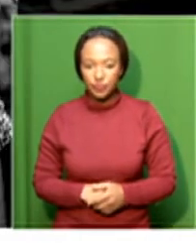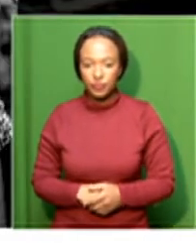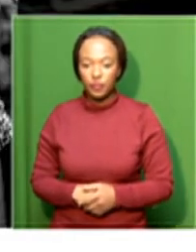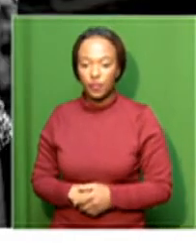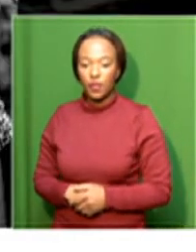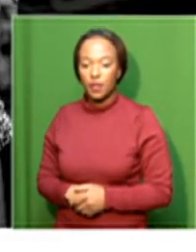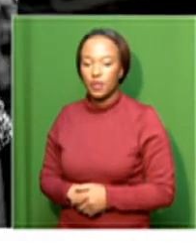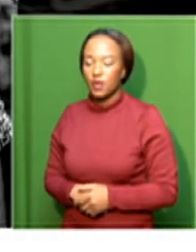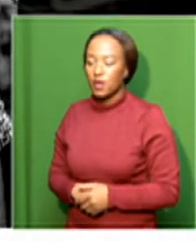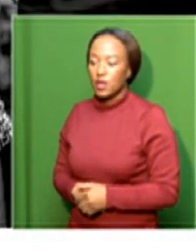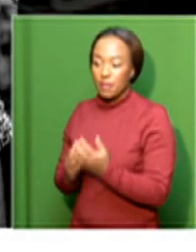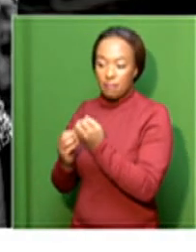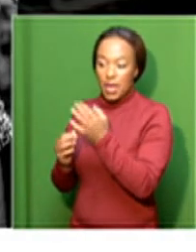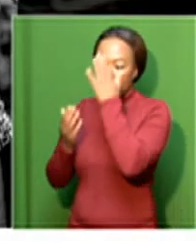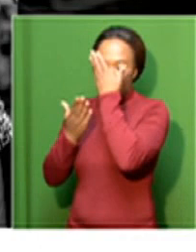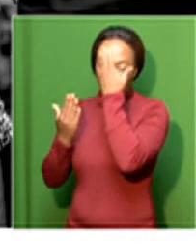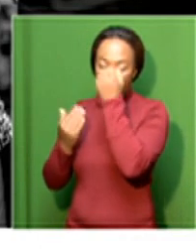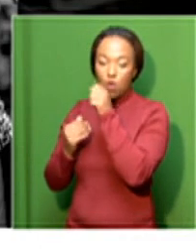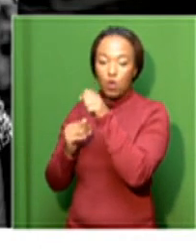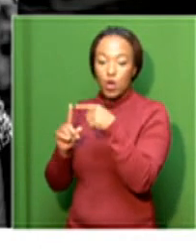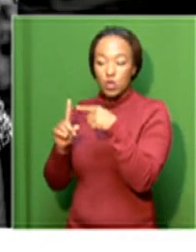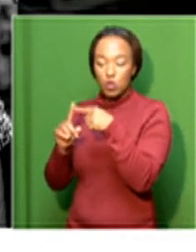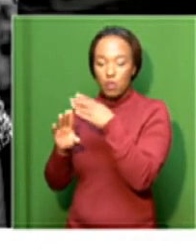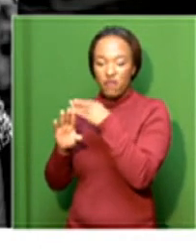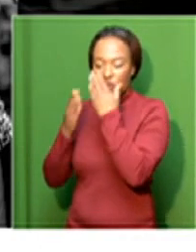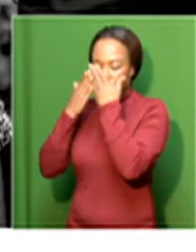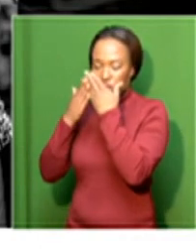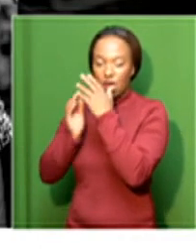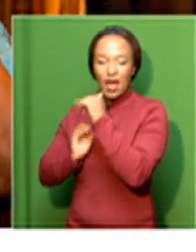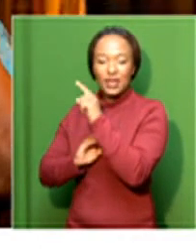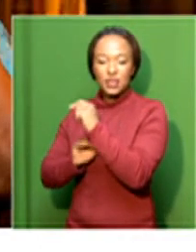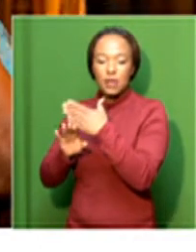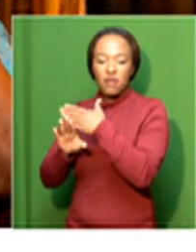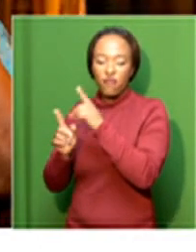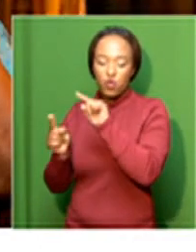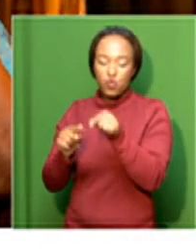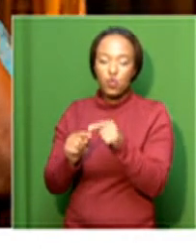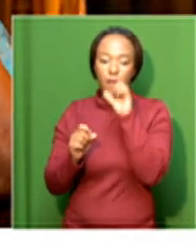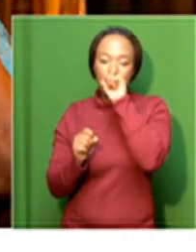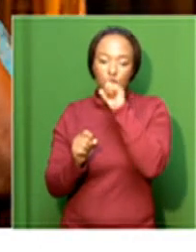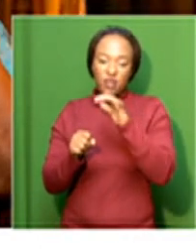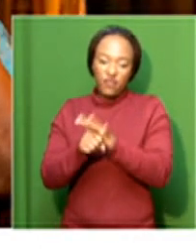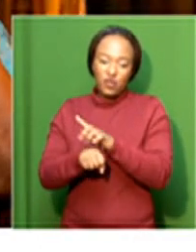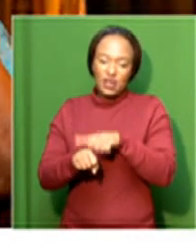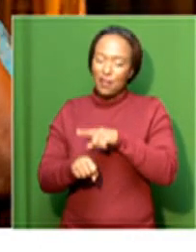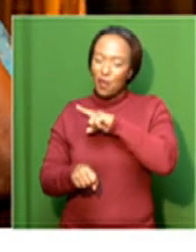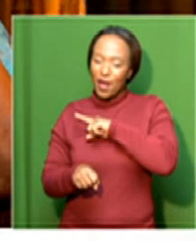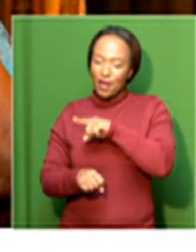many don't know, Zakwe, is that you studied IT before branching into music full-time. Why this decision?